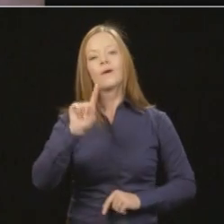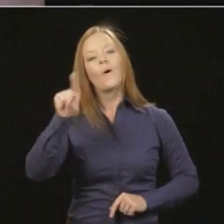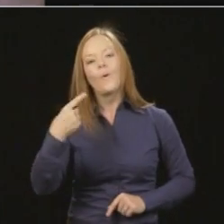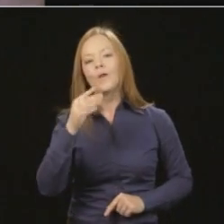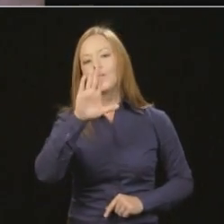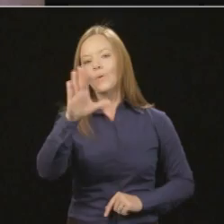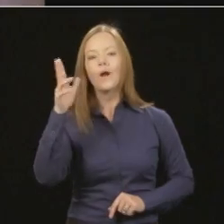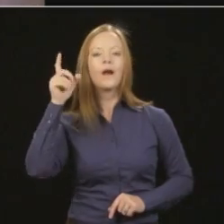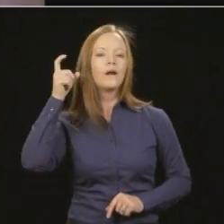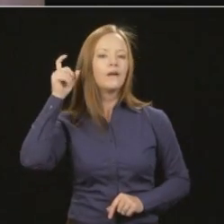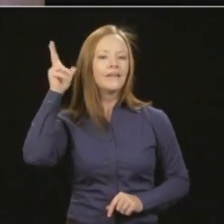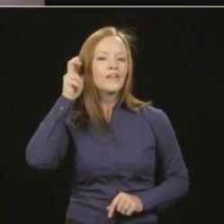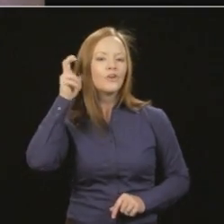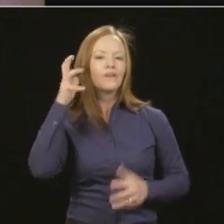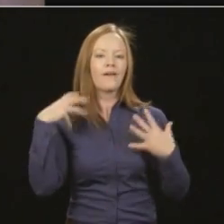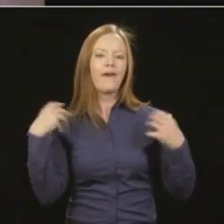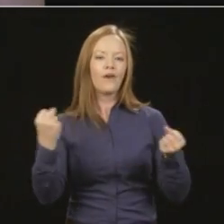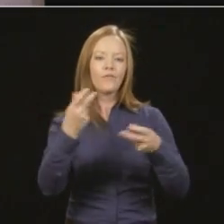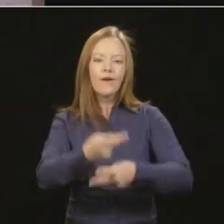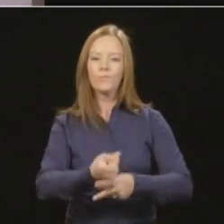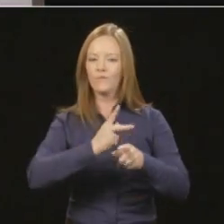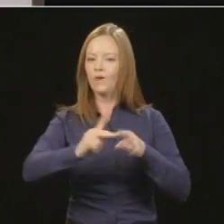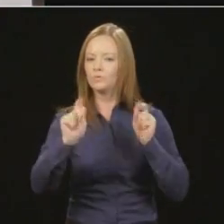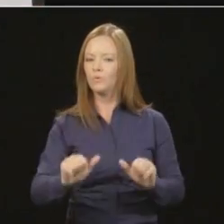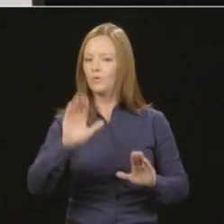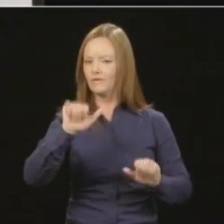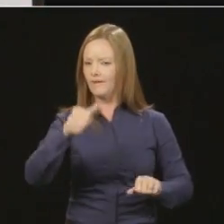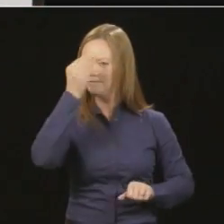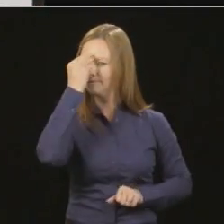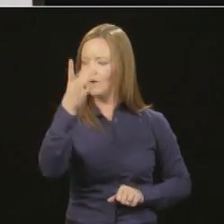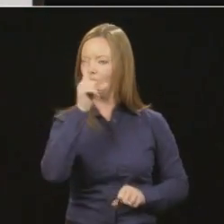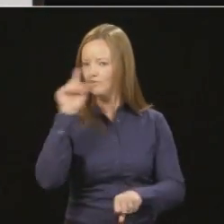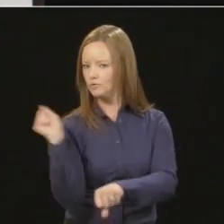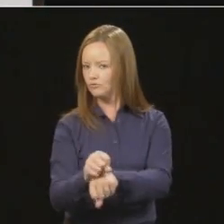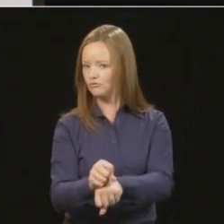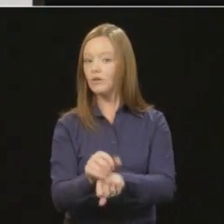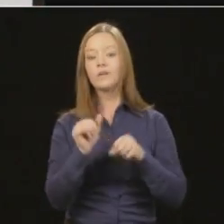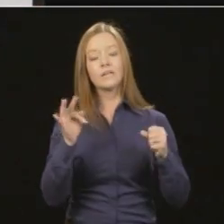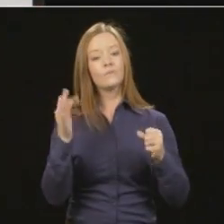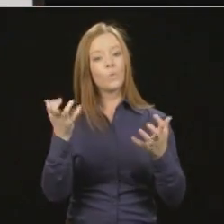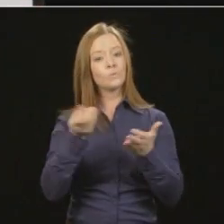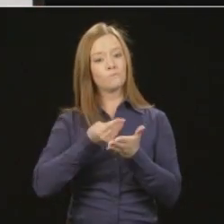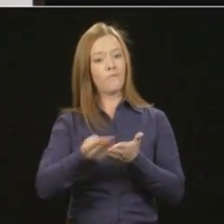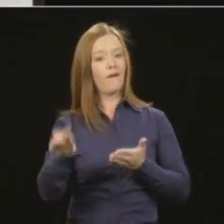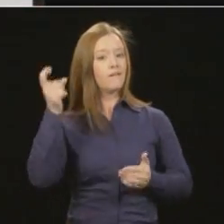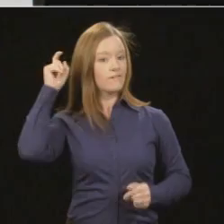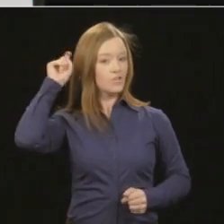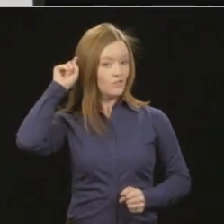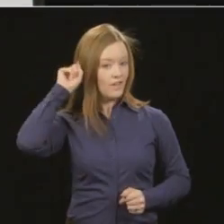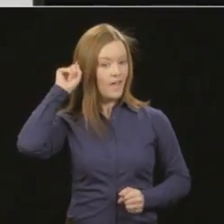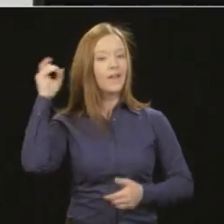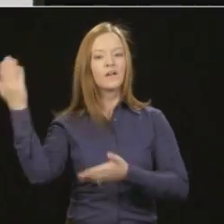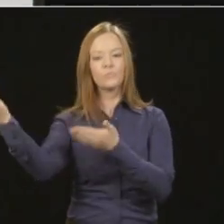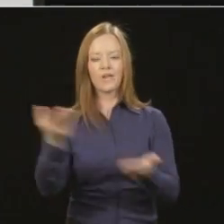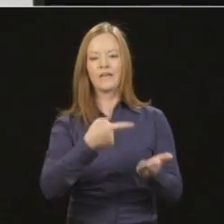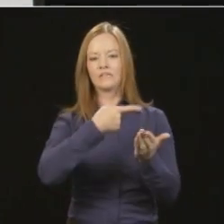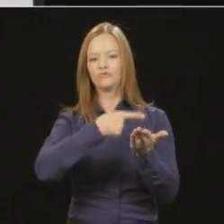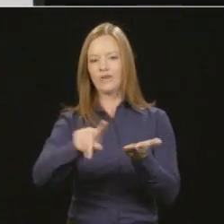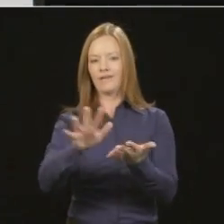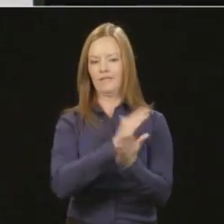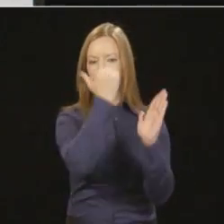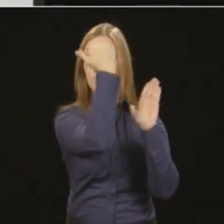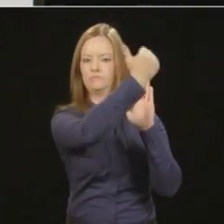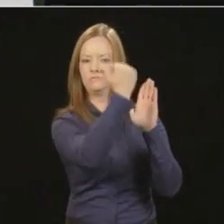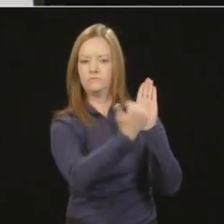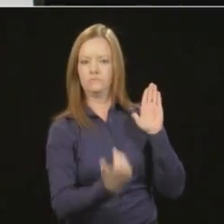sure. And when you do decide to buy hearing aids, bring the hearing aid checklist with you. It's produced by the consumer